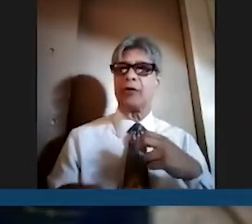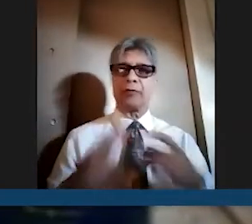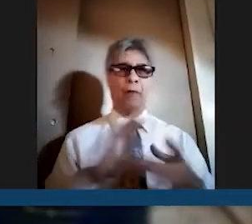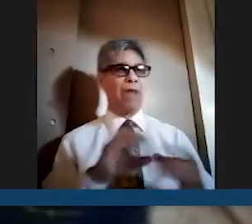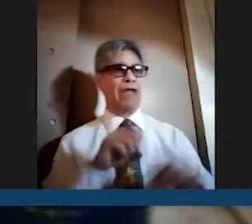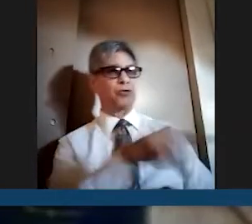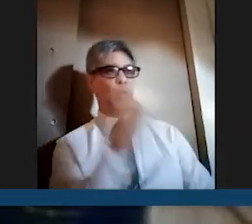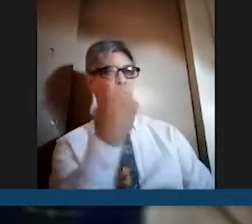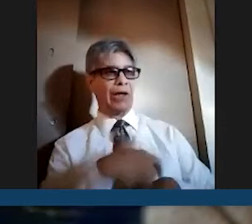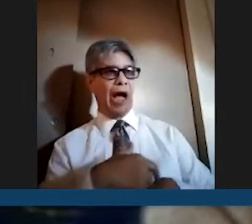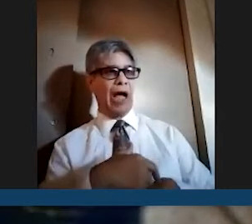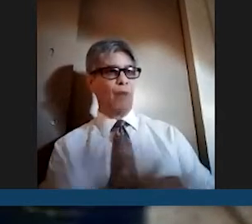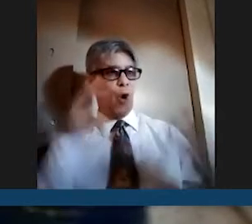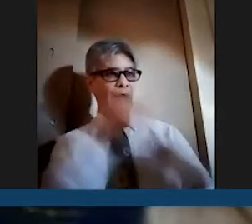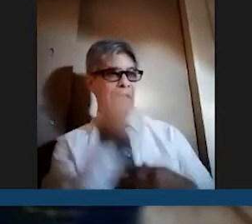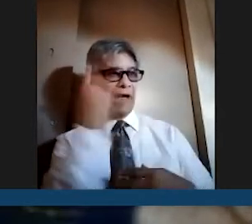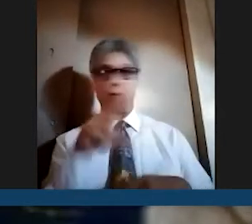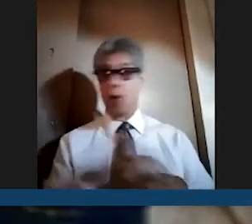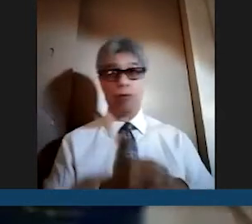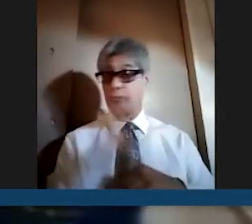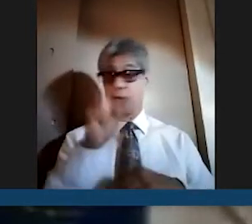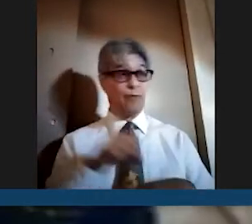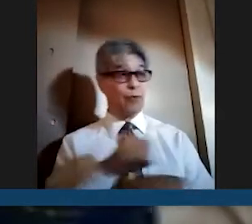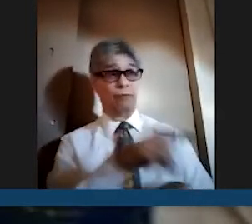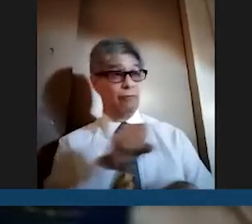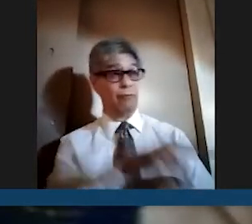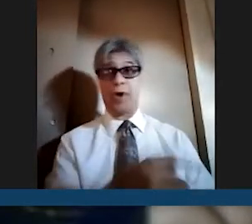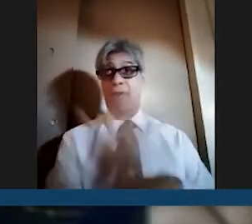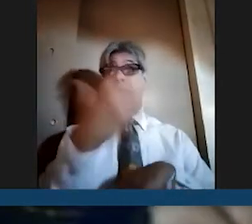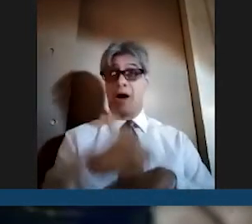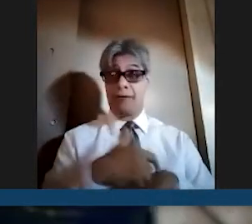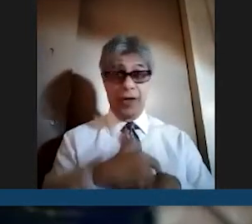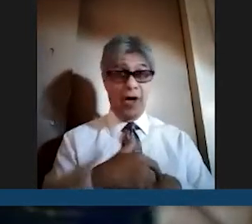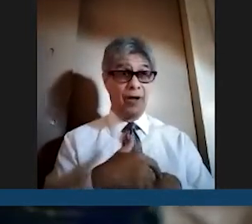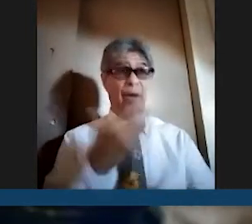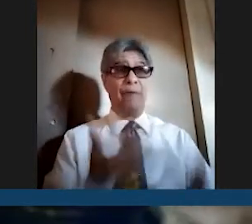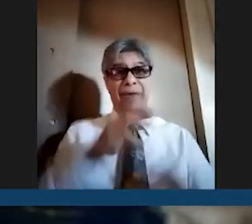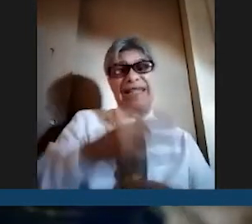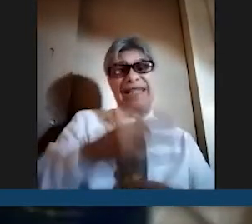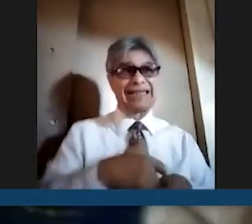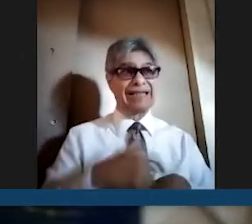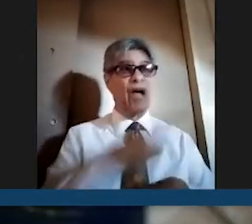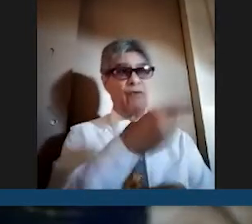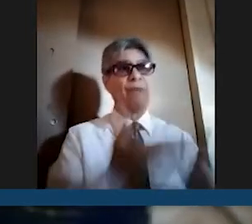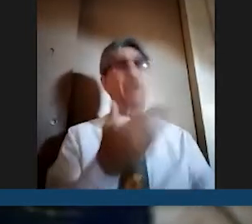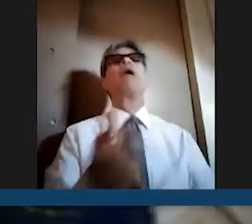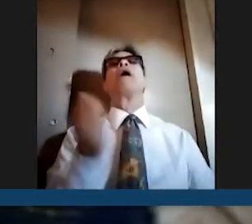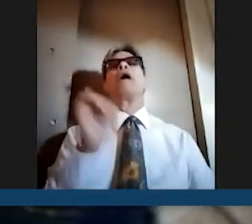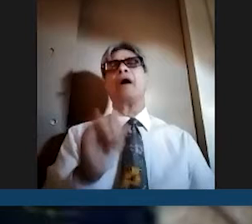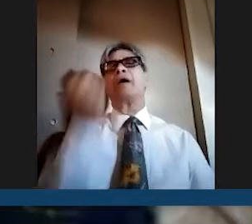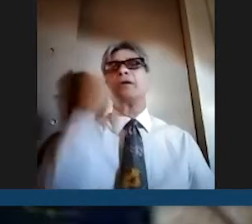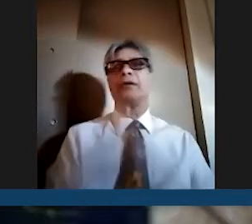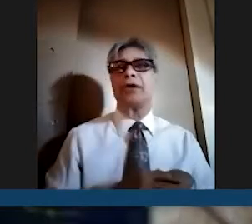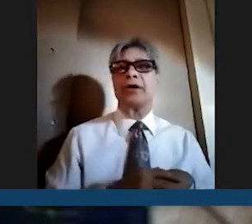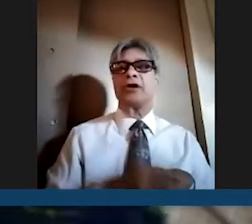hopefully they get it, but it's like, no, you have to message like 5 times and then maybe the 6th time they might come around, right?